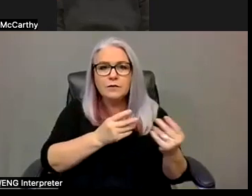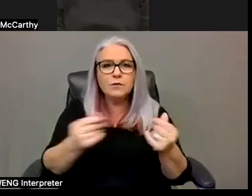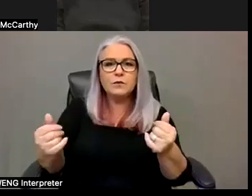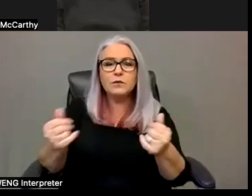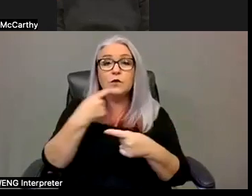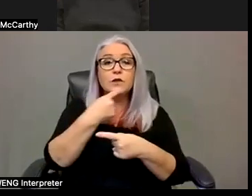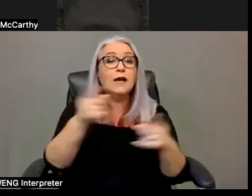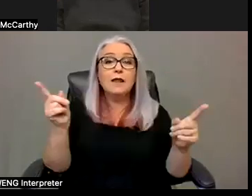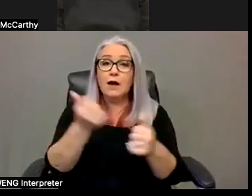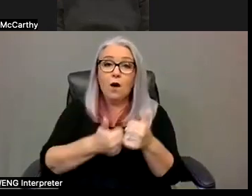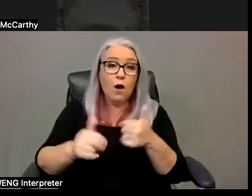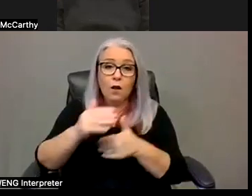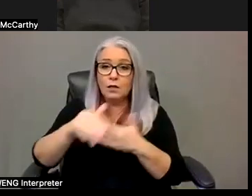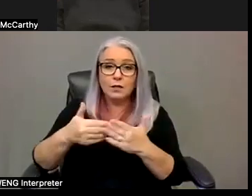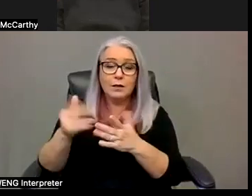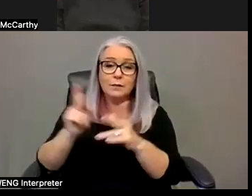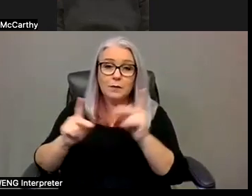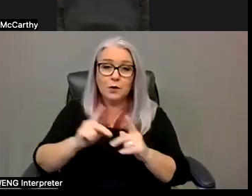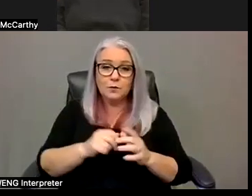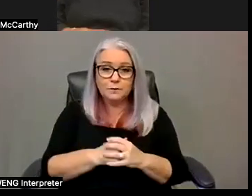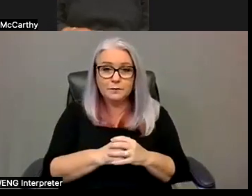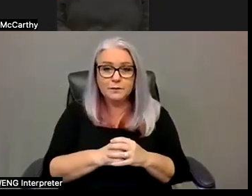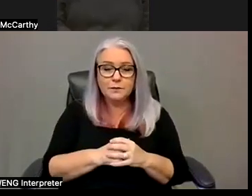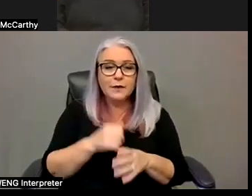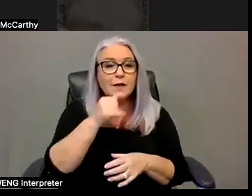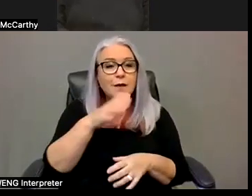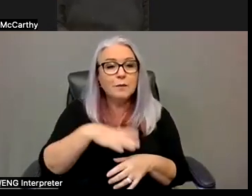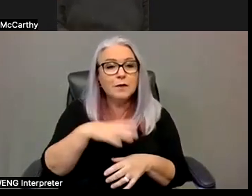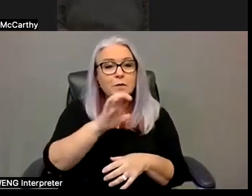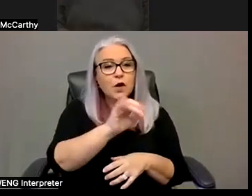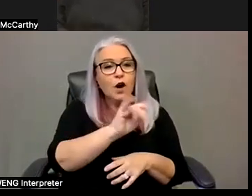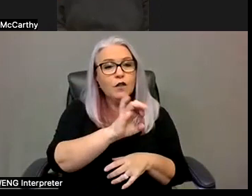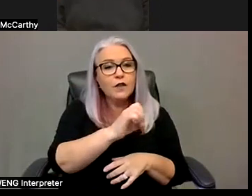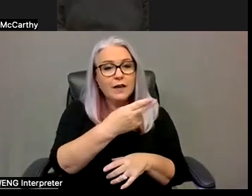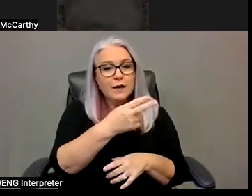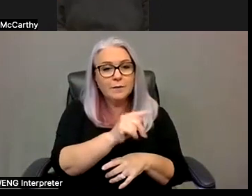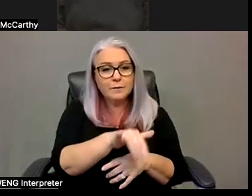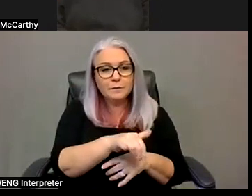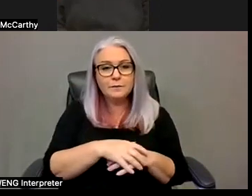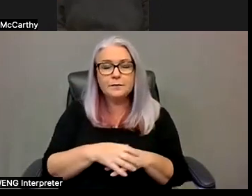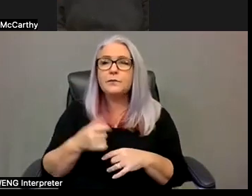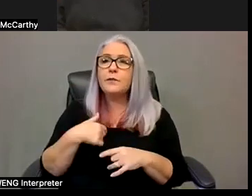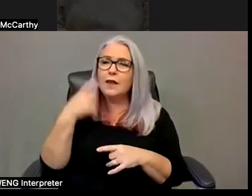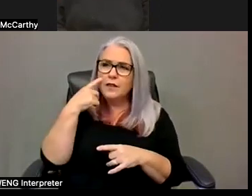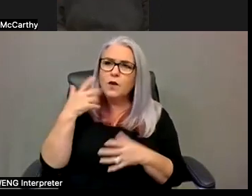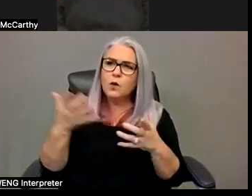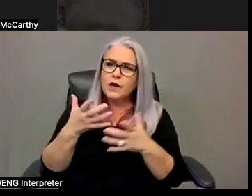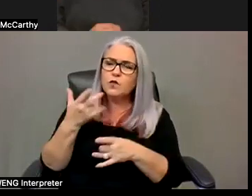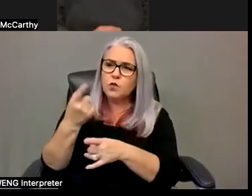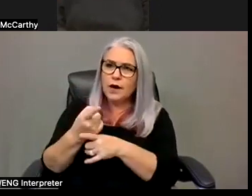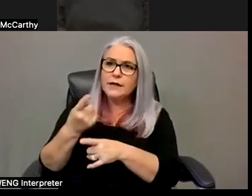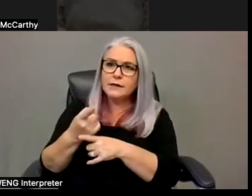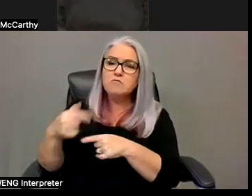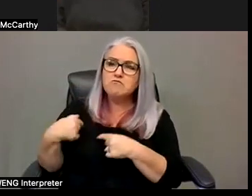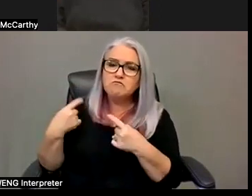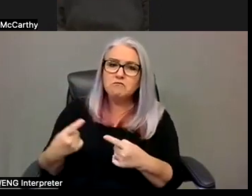you. Ms. McCarthy? I think part of what they have gotten right has come